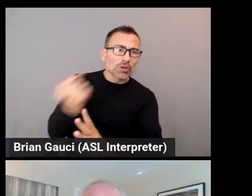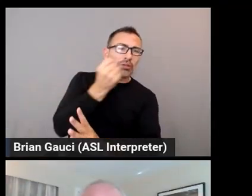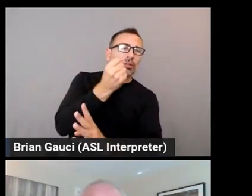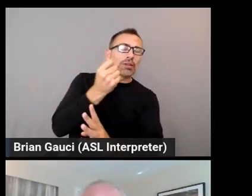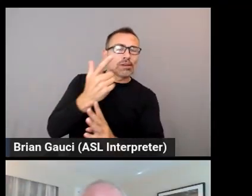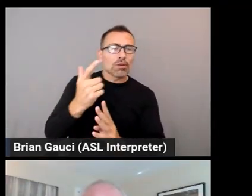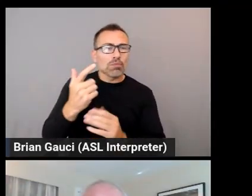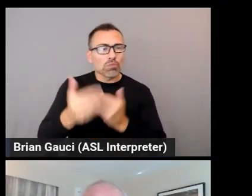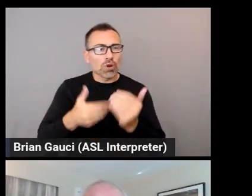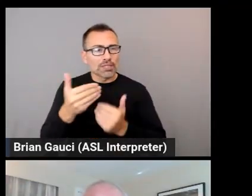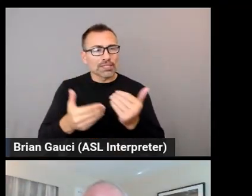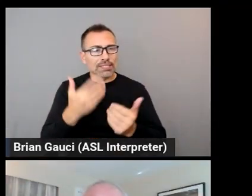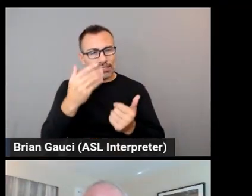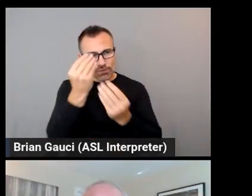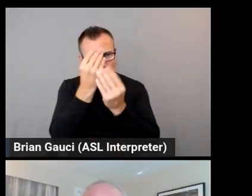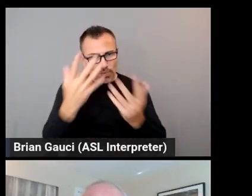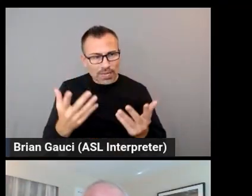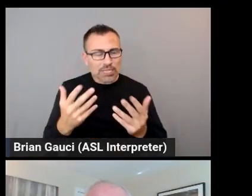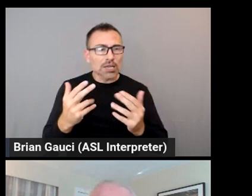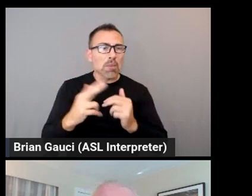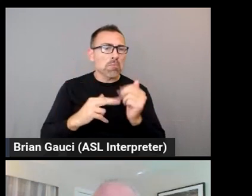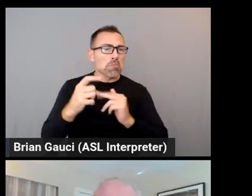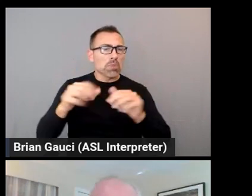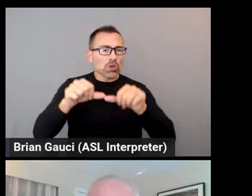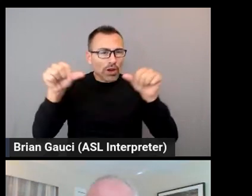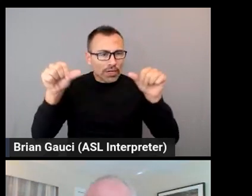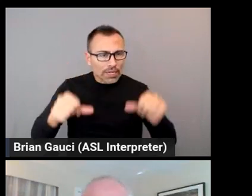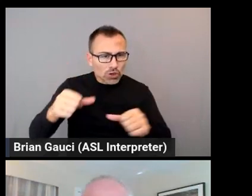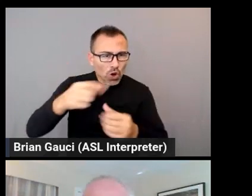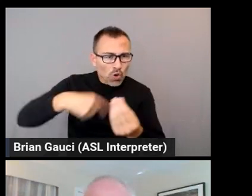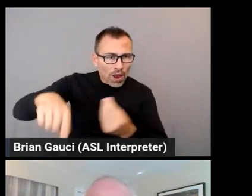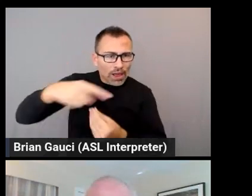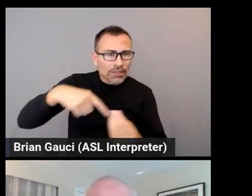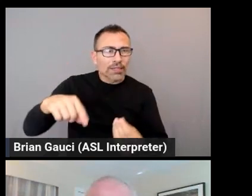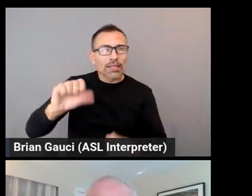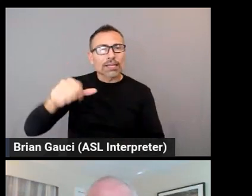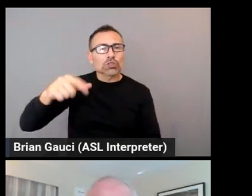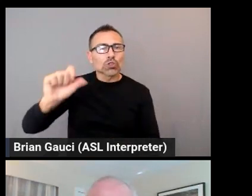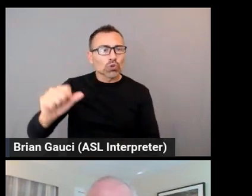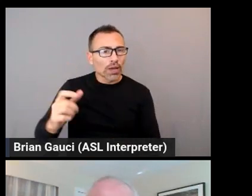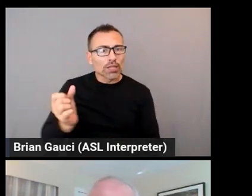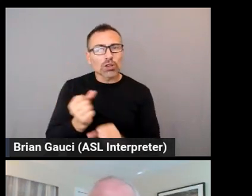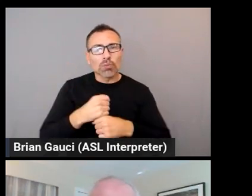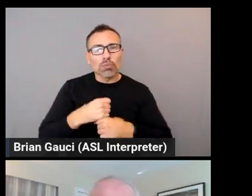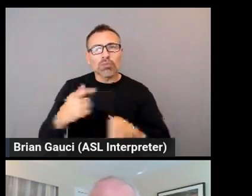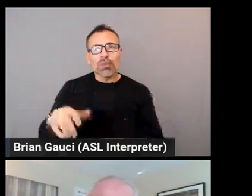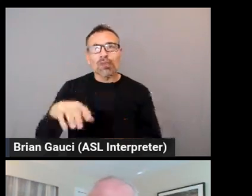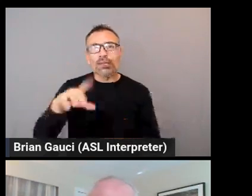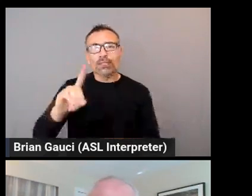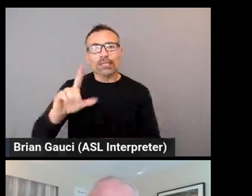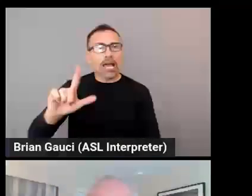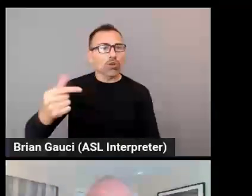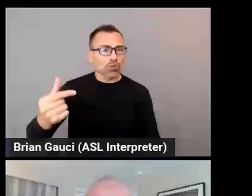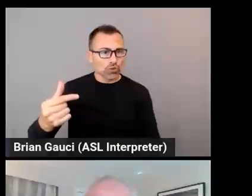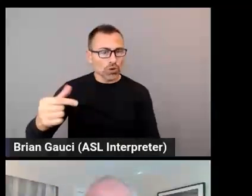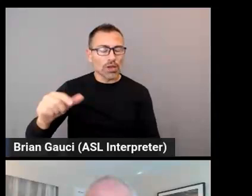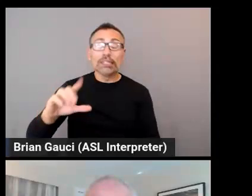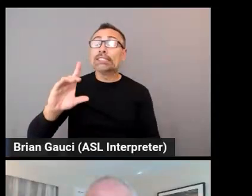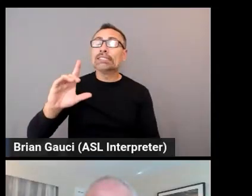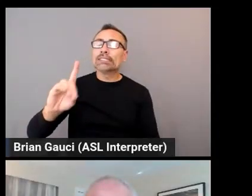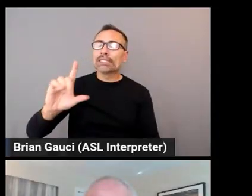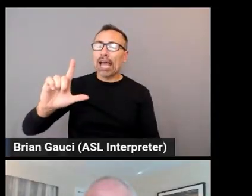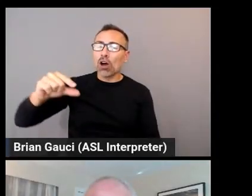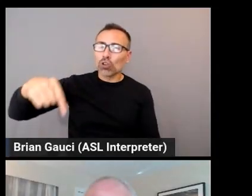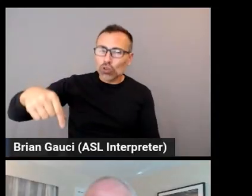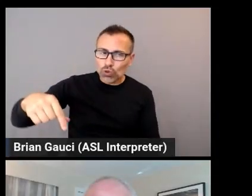an architecture around a durable queue like SQS, and then easily create a dead letter queue as well. In this case, I might put, and